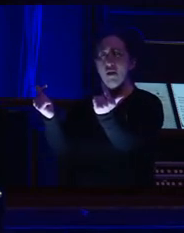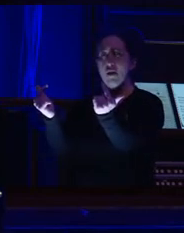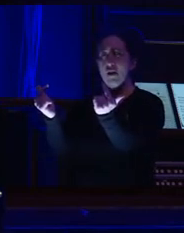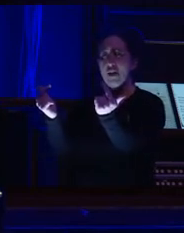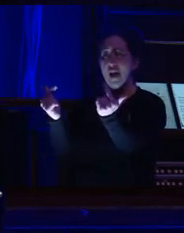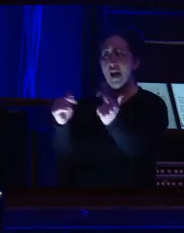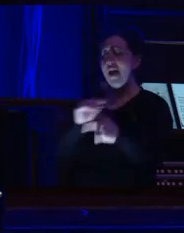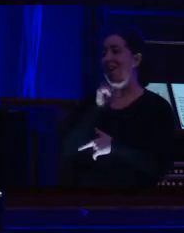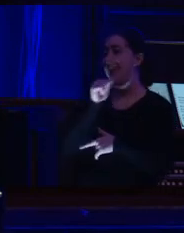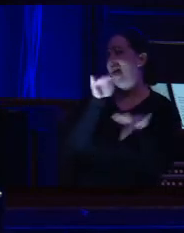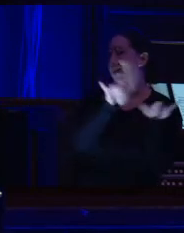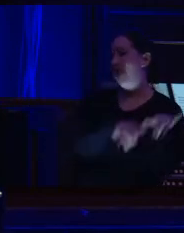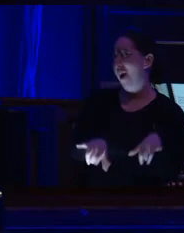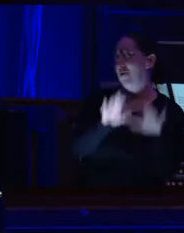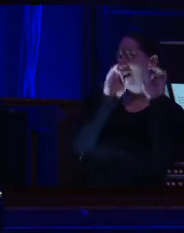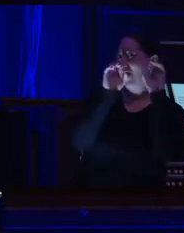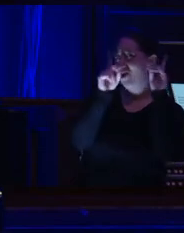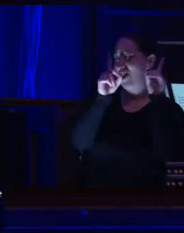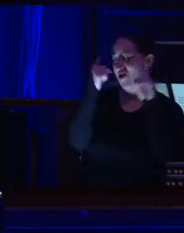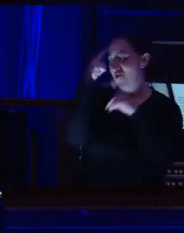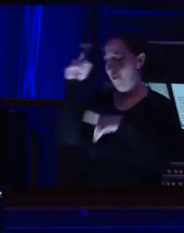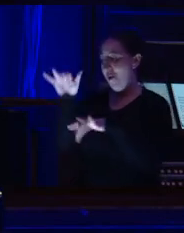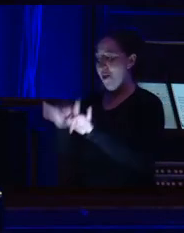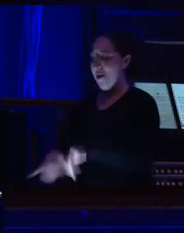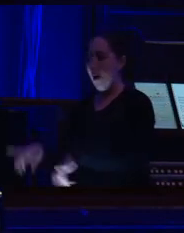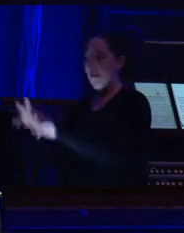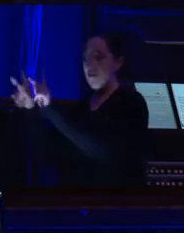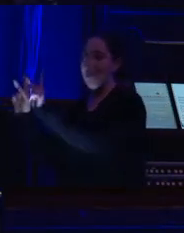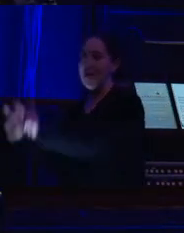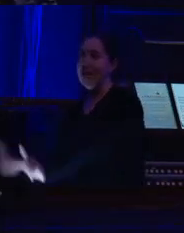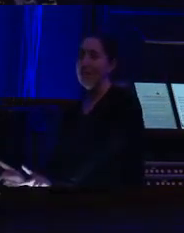uncommon education for the common person.